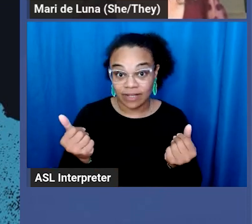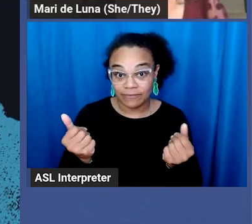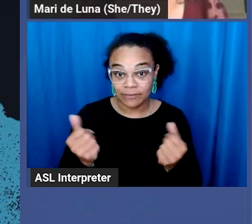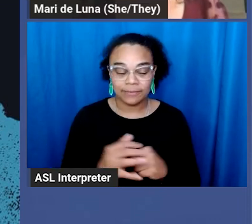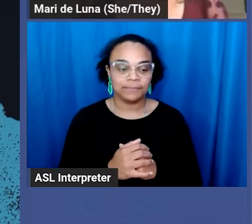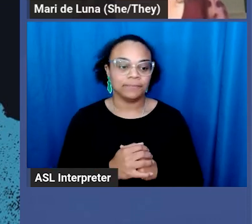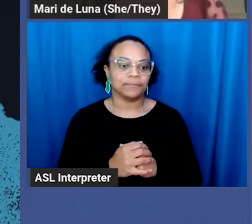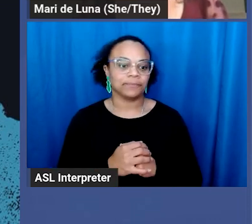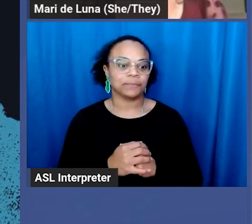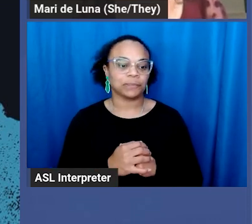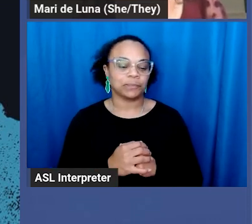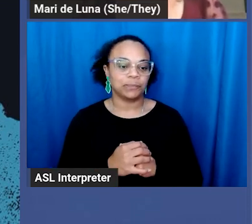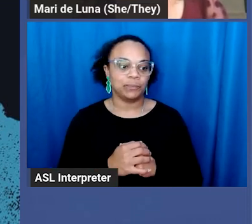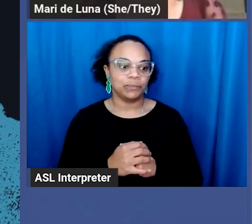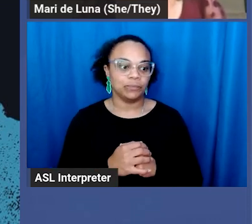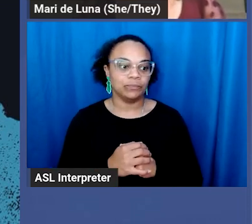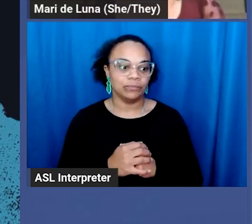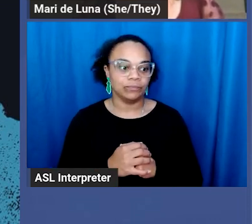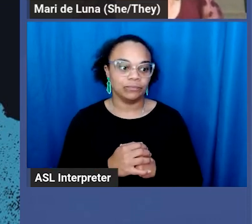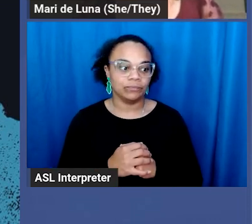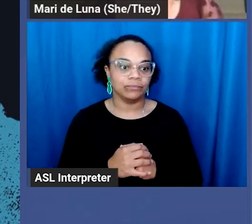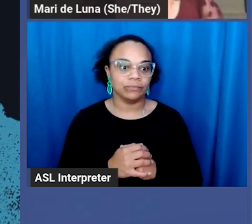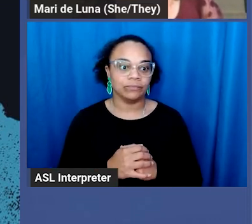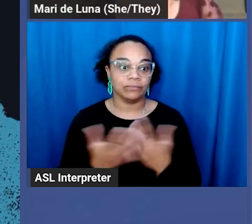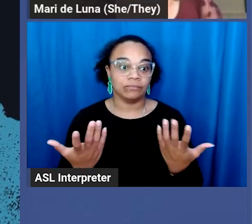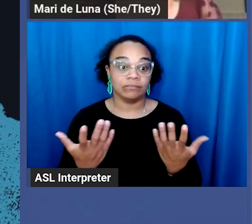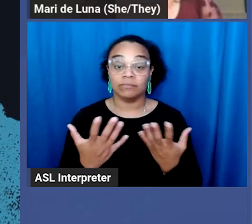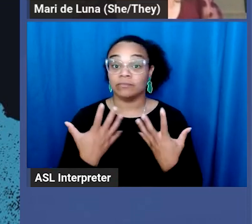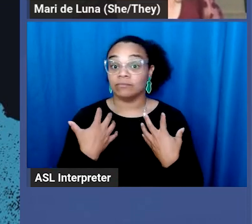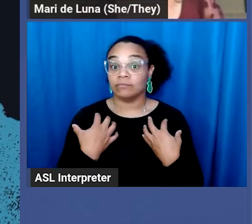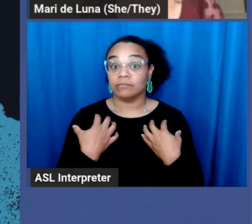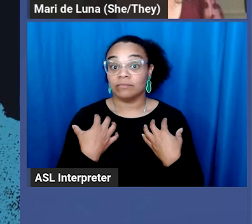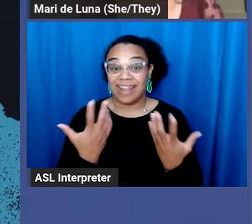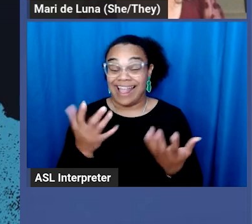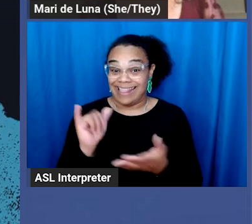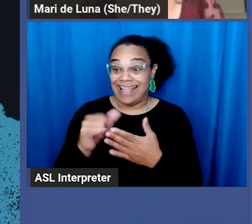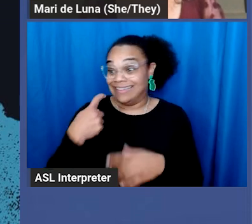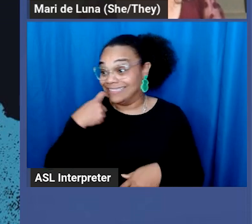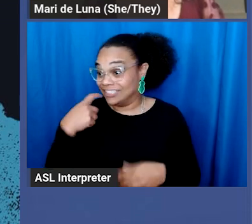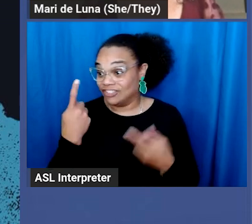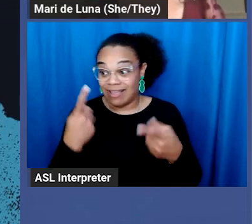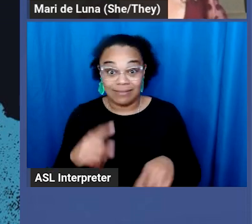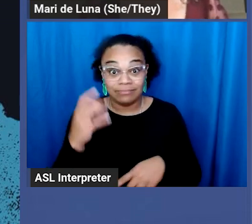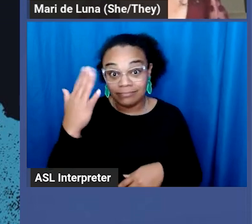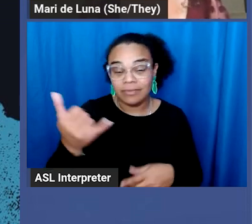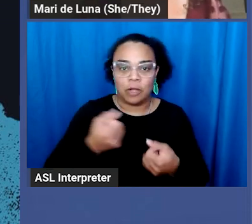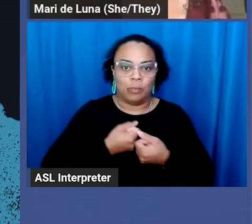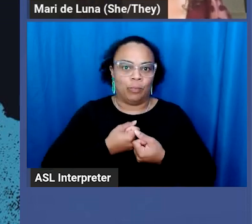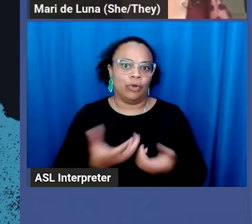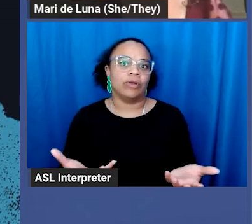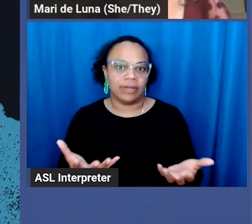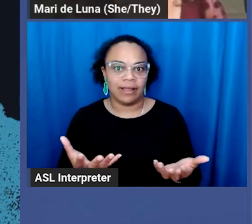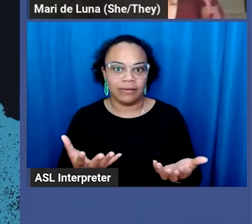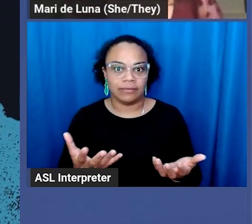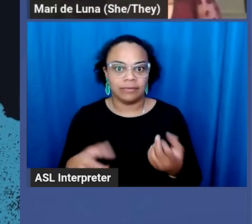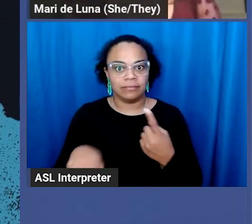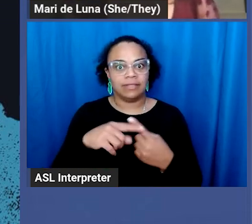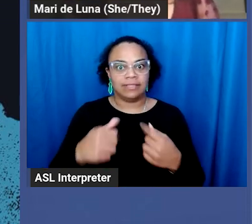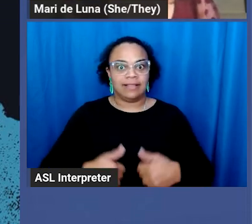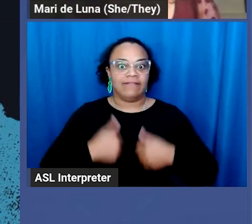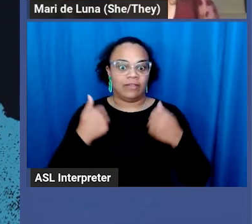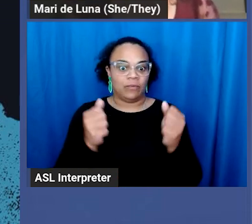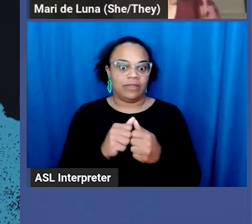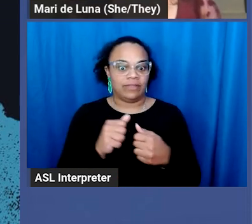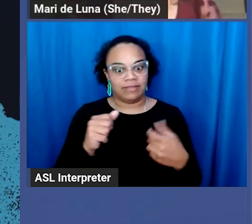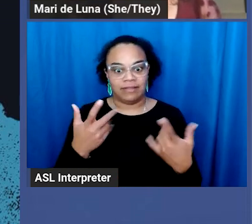and it is a result of burnout and living in functional freeze.